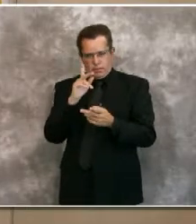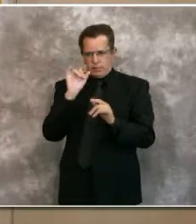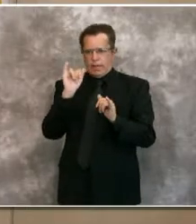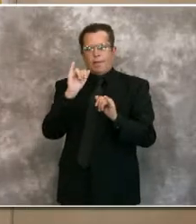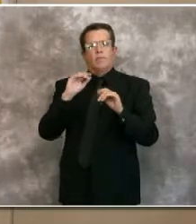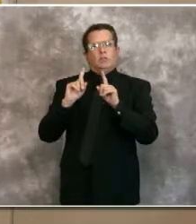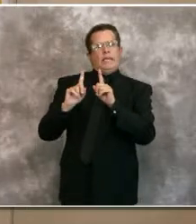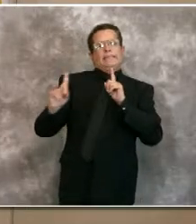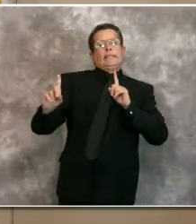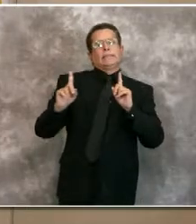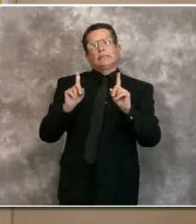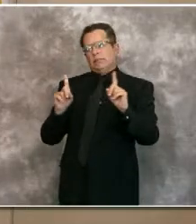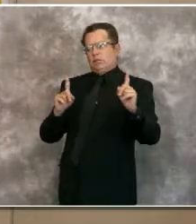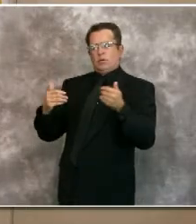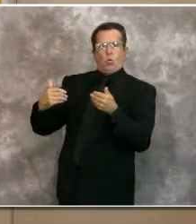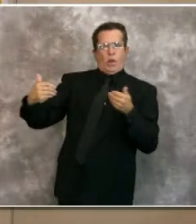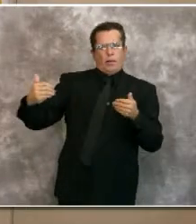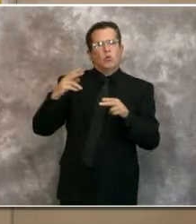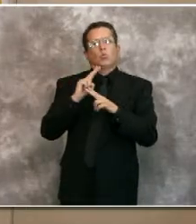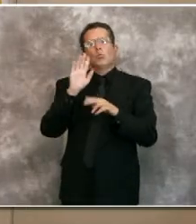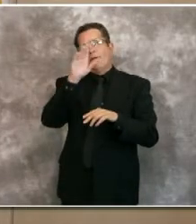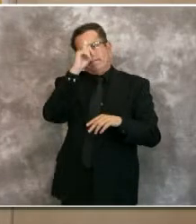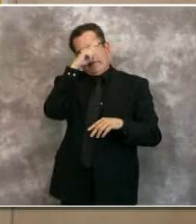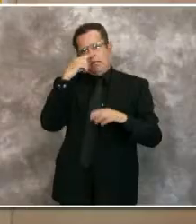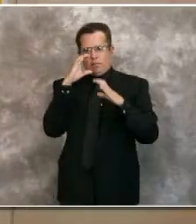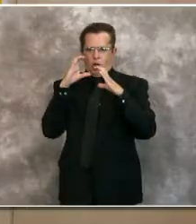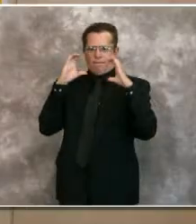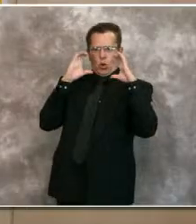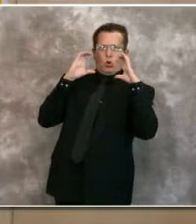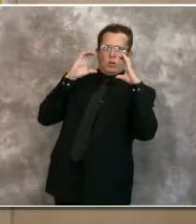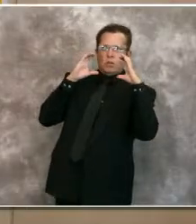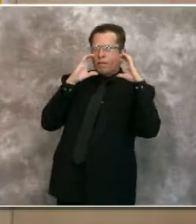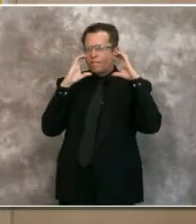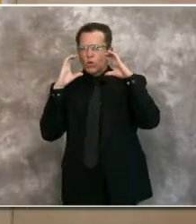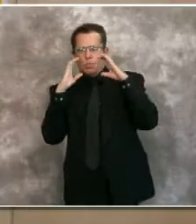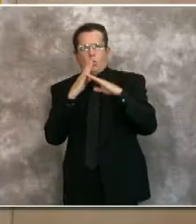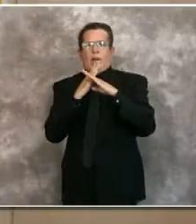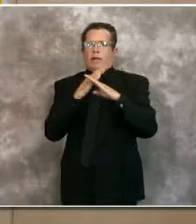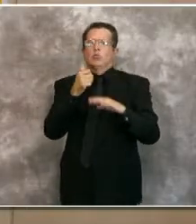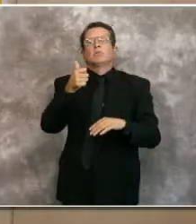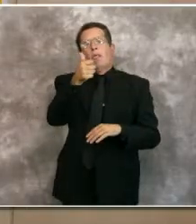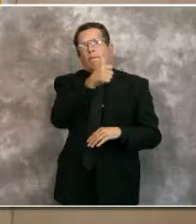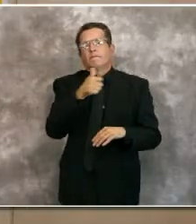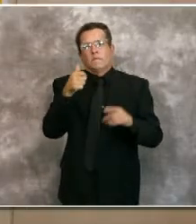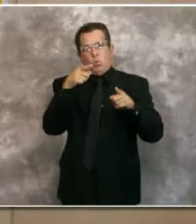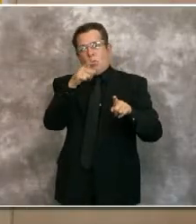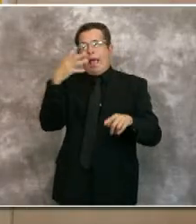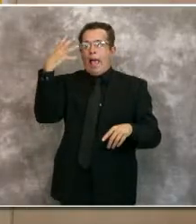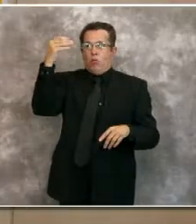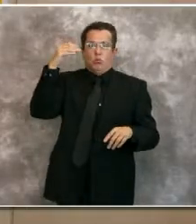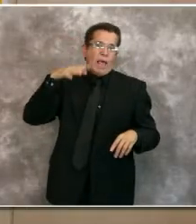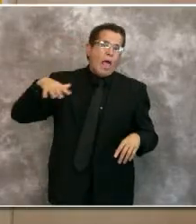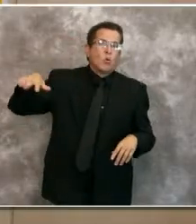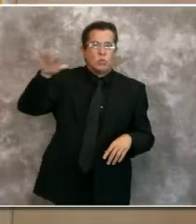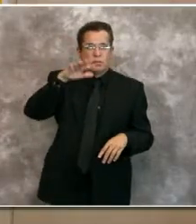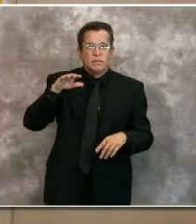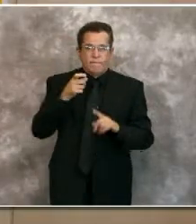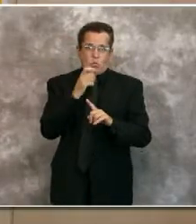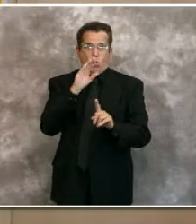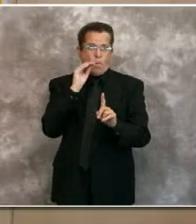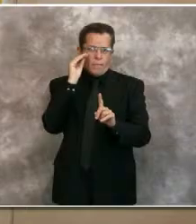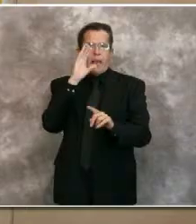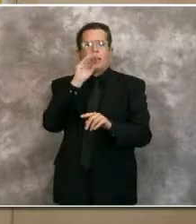social distancing, to wear their facial coverings when out of the household and